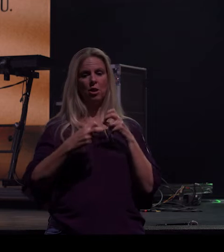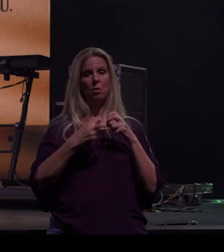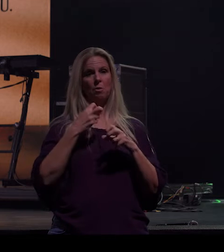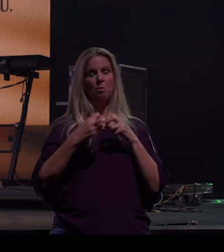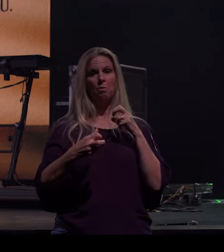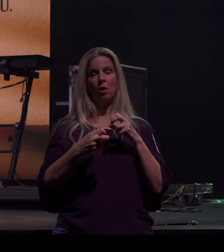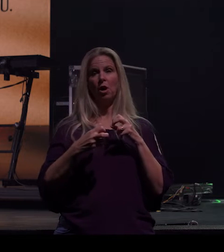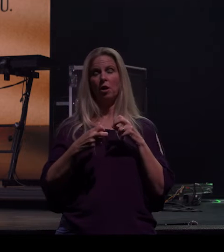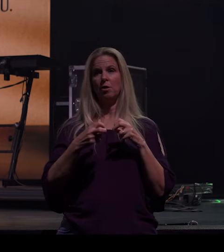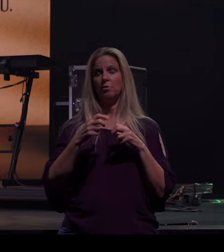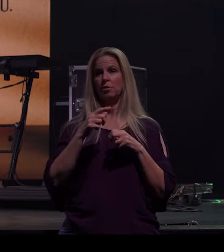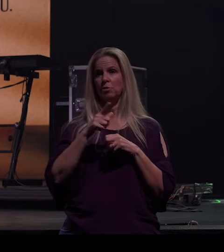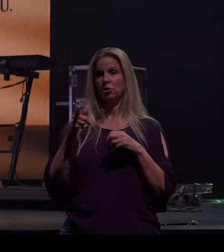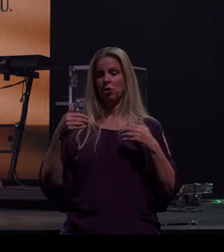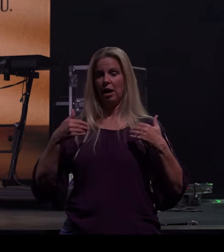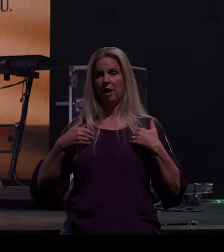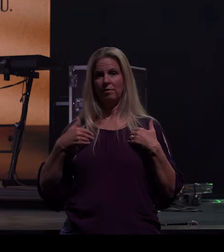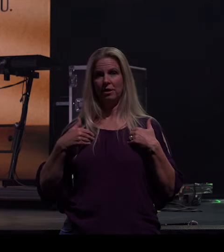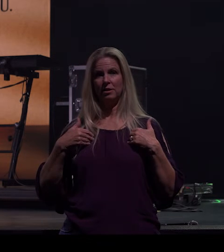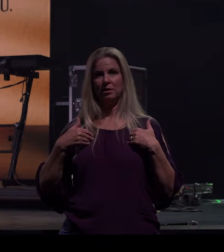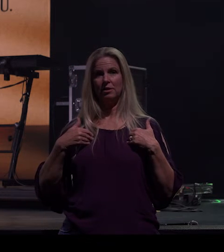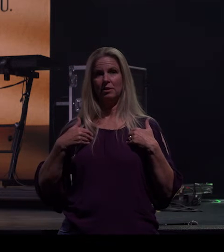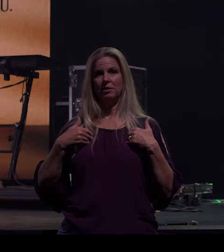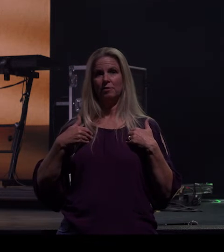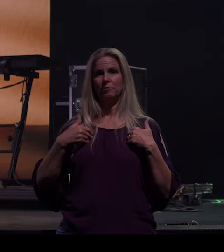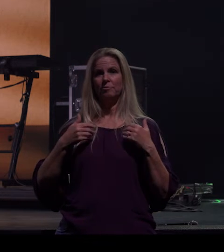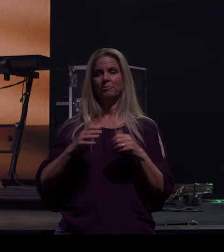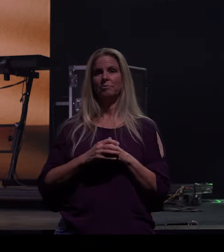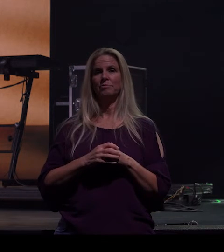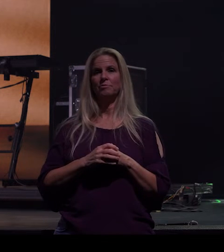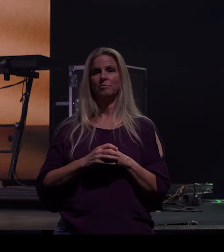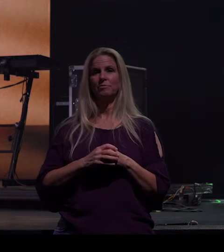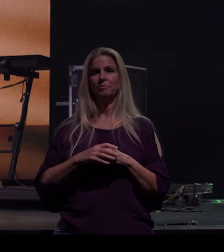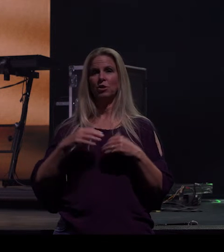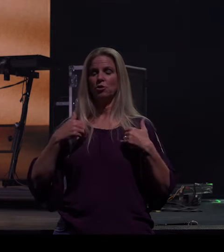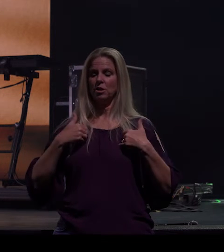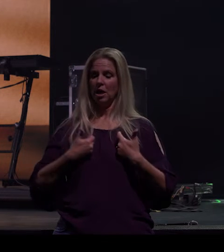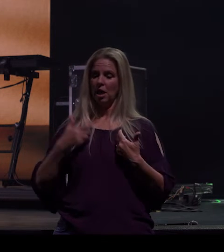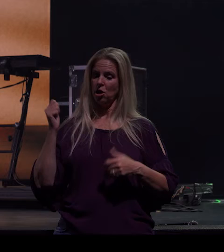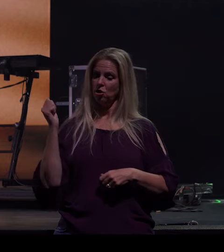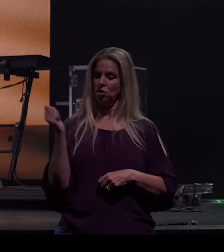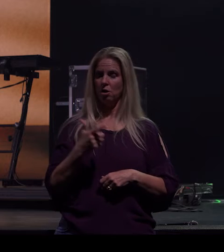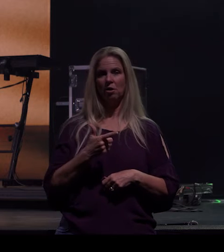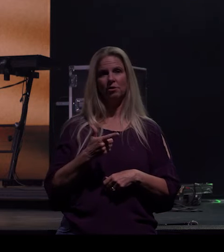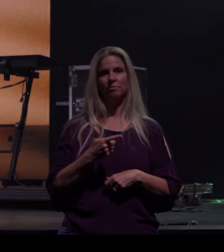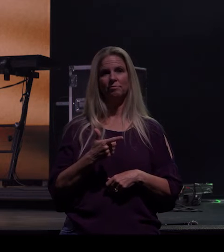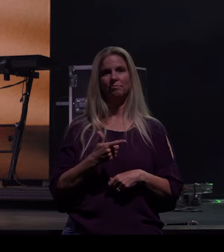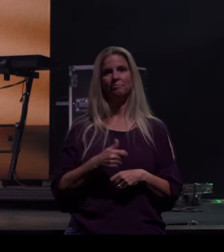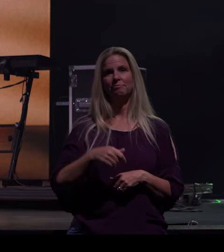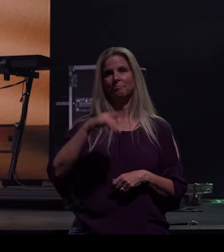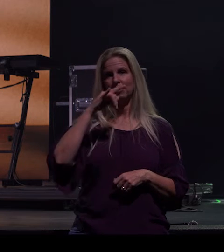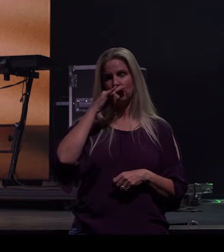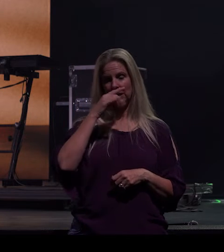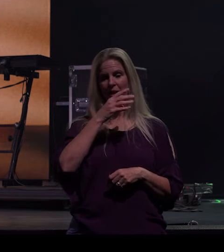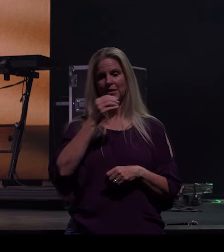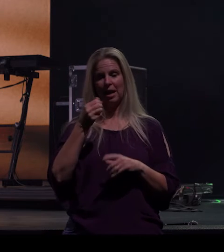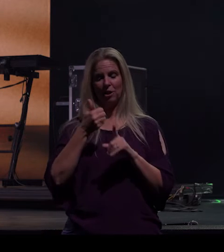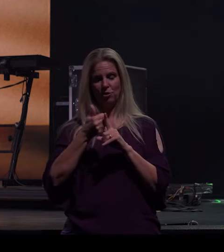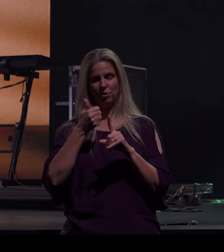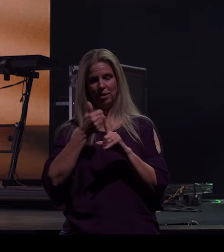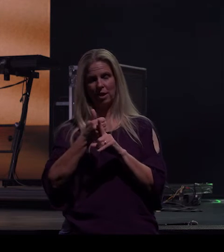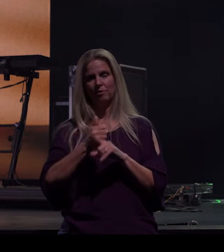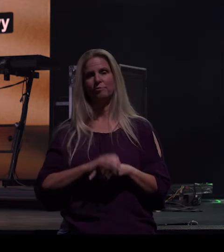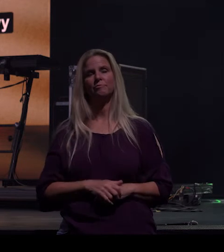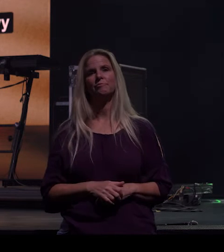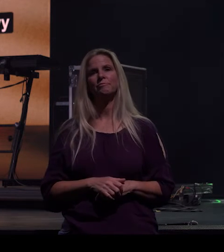you're wearing your kids out because you're trying to do it on your own. You're wearing everybody else out. So Moses' father-in-law goes on and in the rest of verse 18, he says,